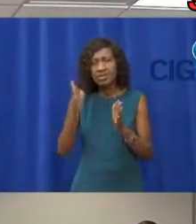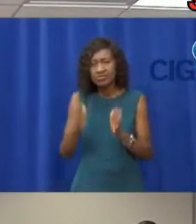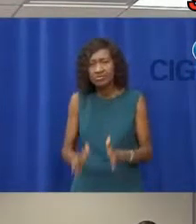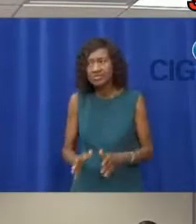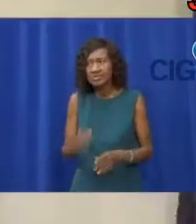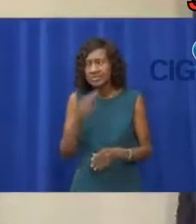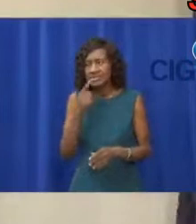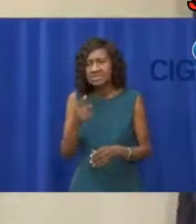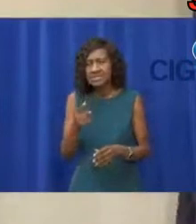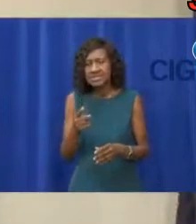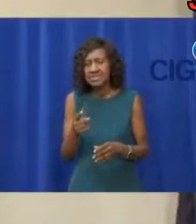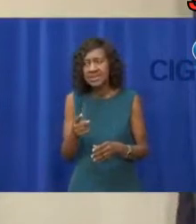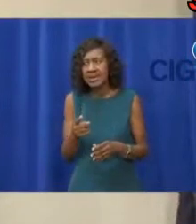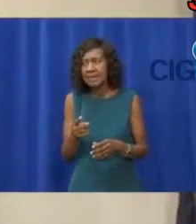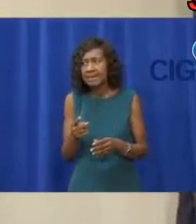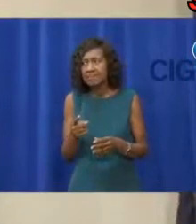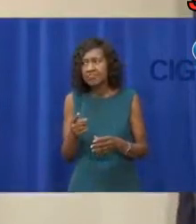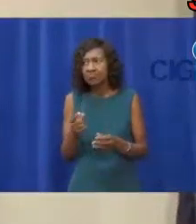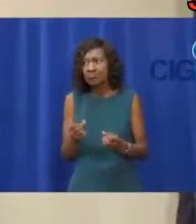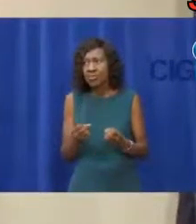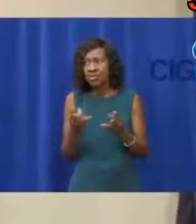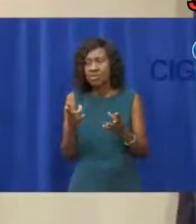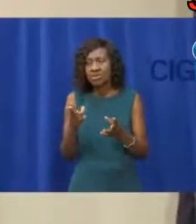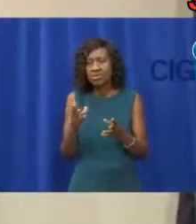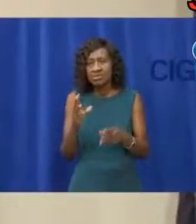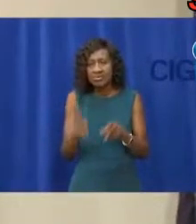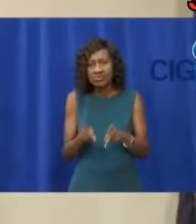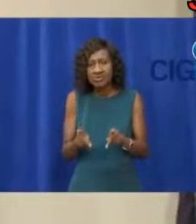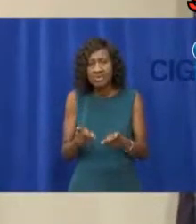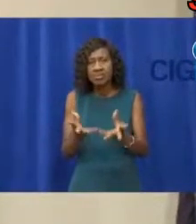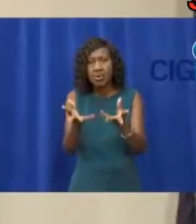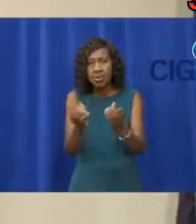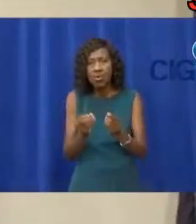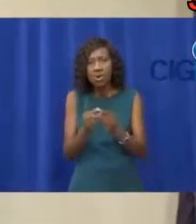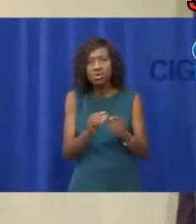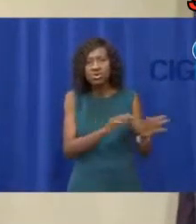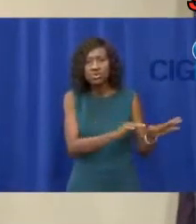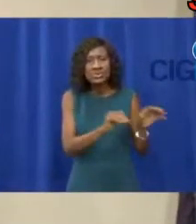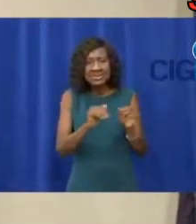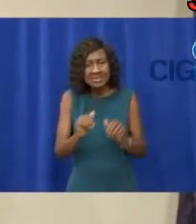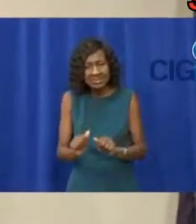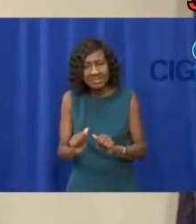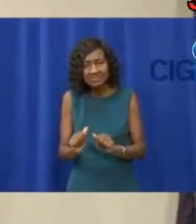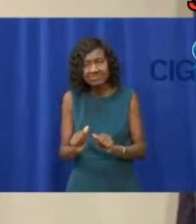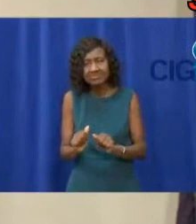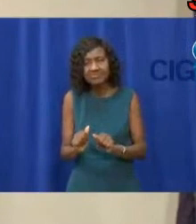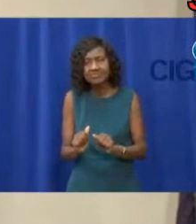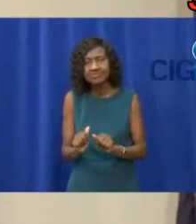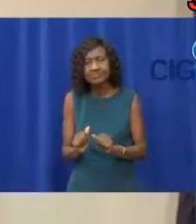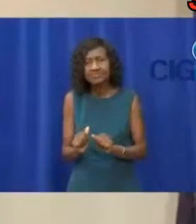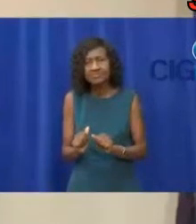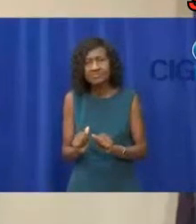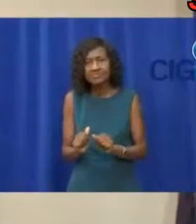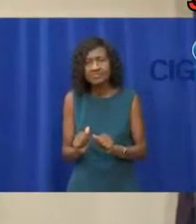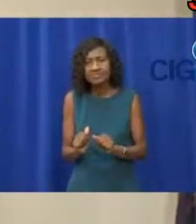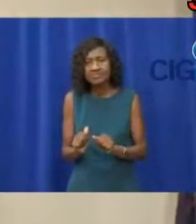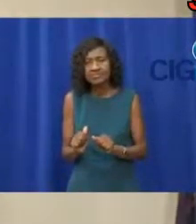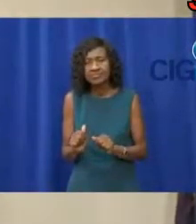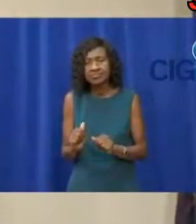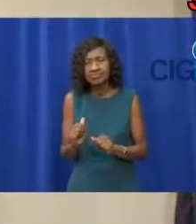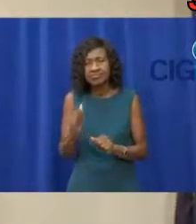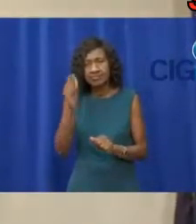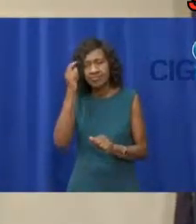There has been a lot of demand for people to leave, and that's all been processed. So I think we've